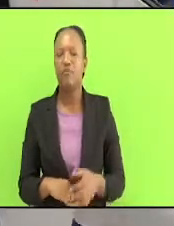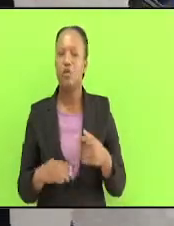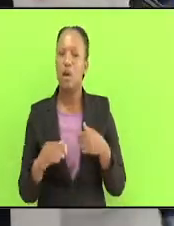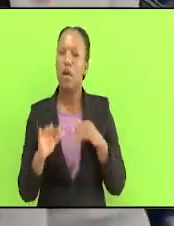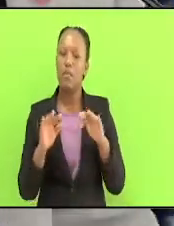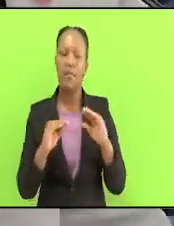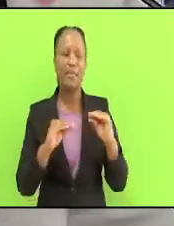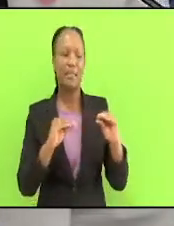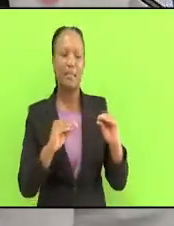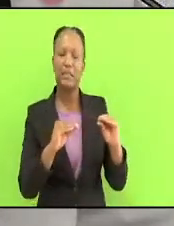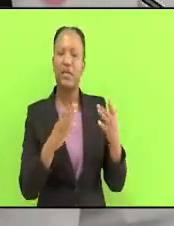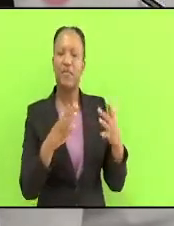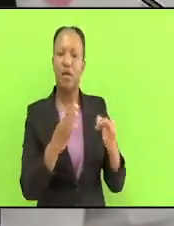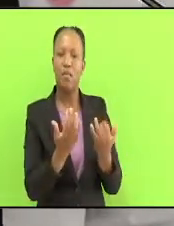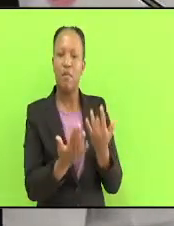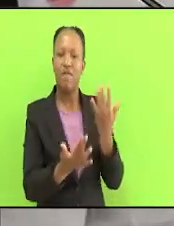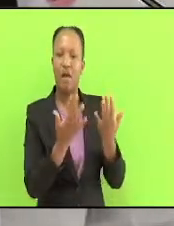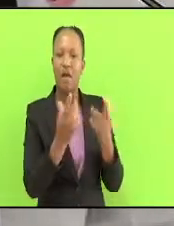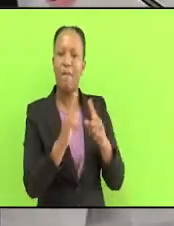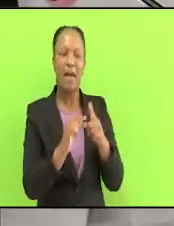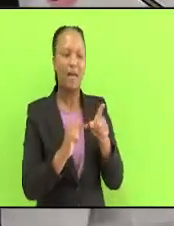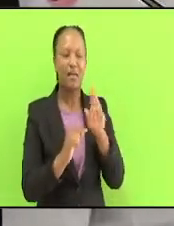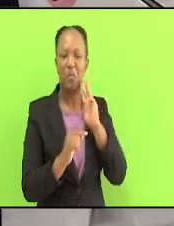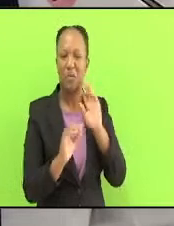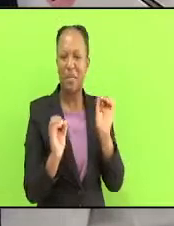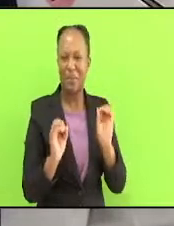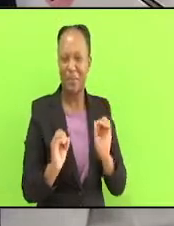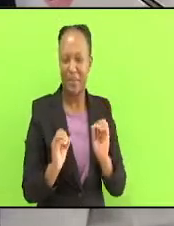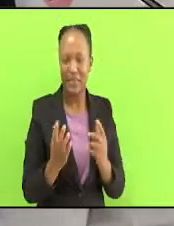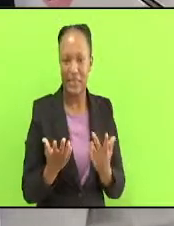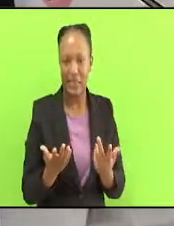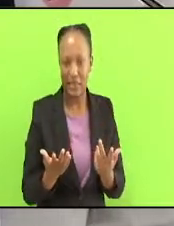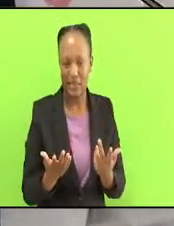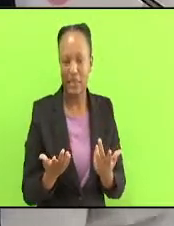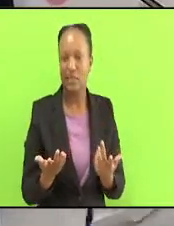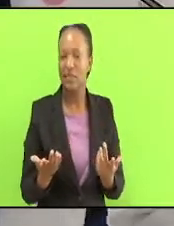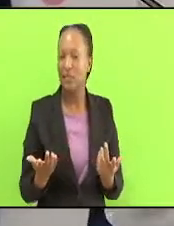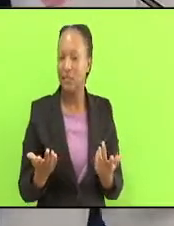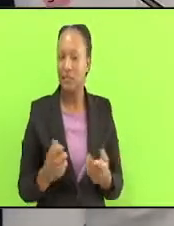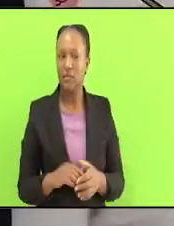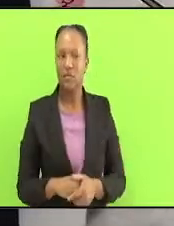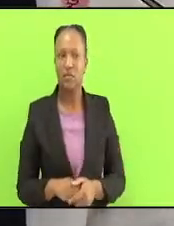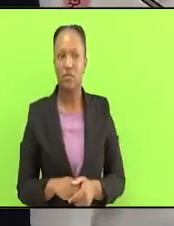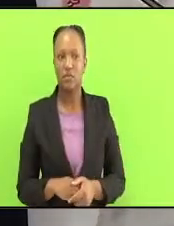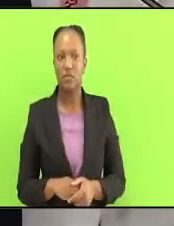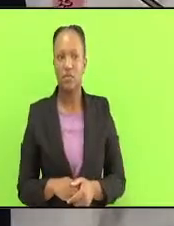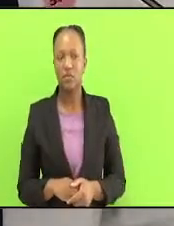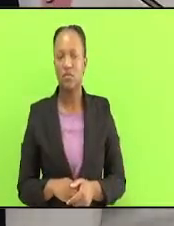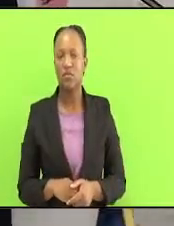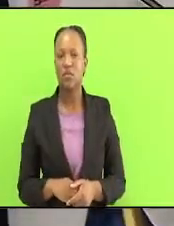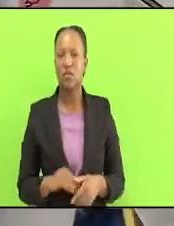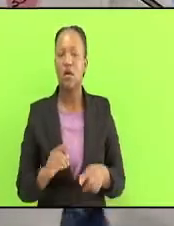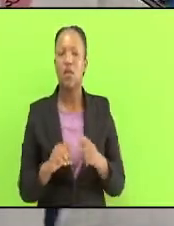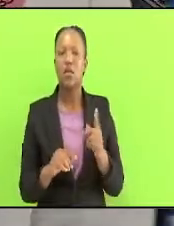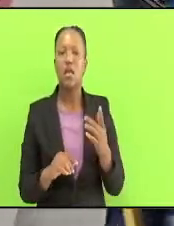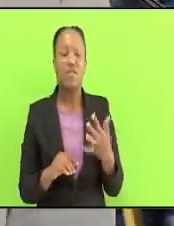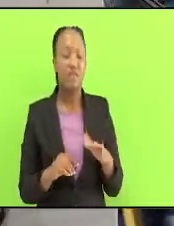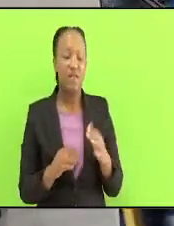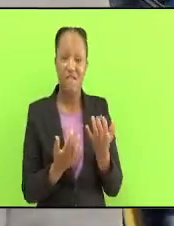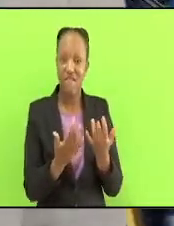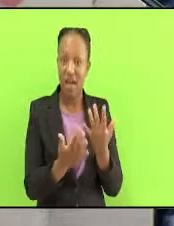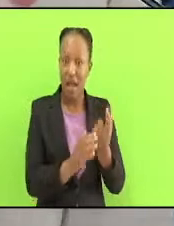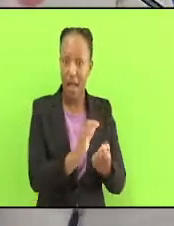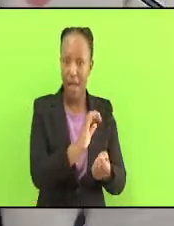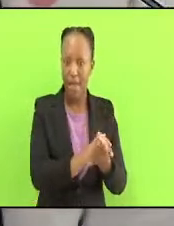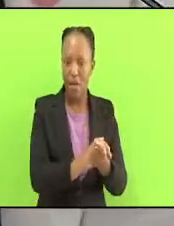a bana metsi. Imagine us going to teach people about fire, but they don't have water. Tena ba sena metsi hona le mollo ba tlo bona ba entse. What are they going